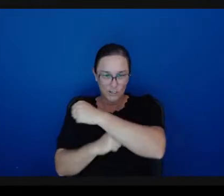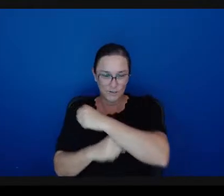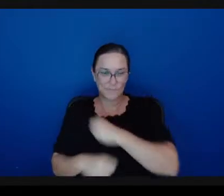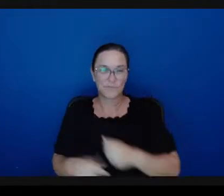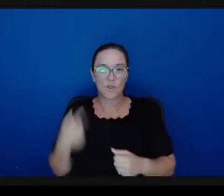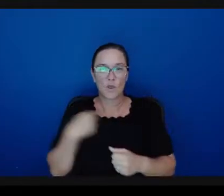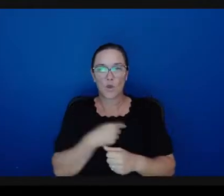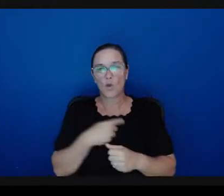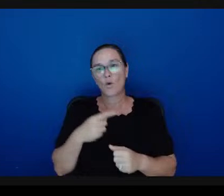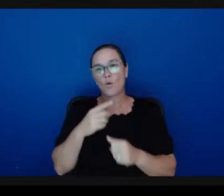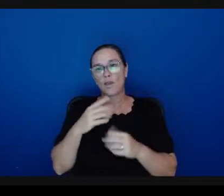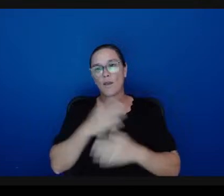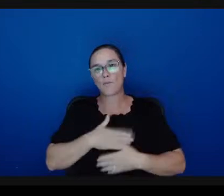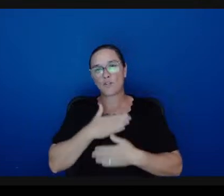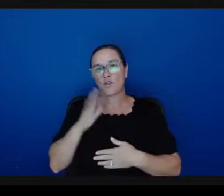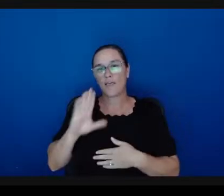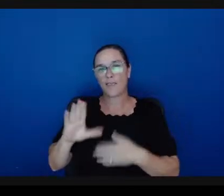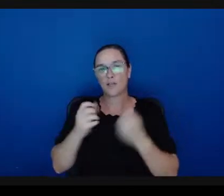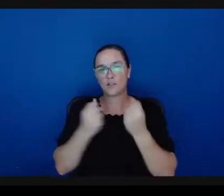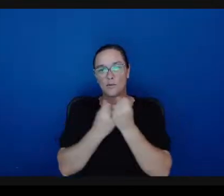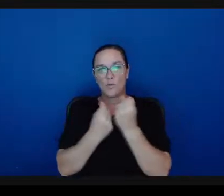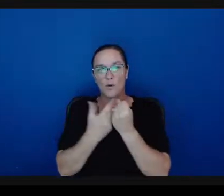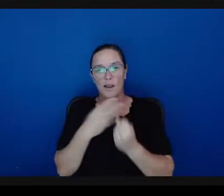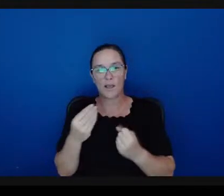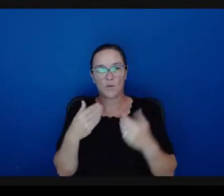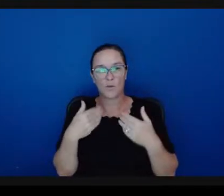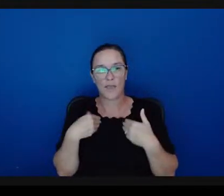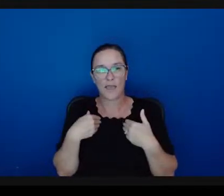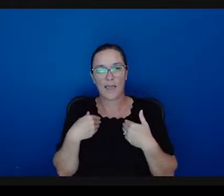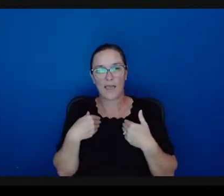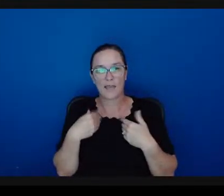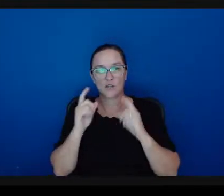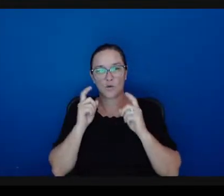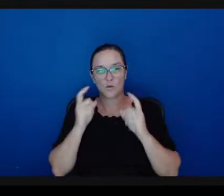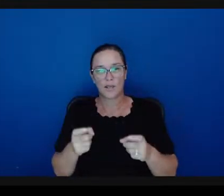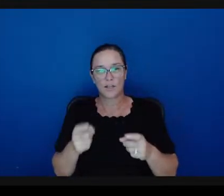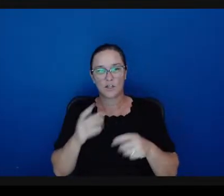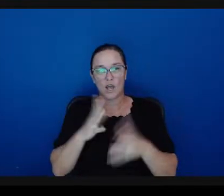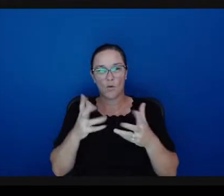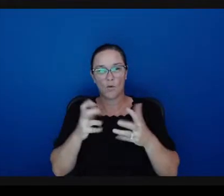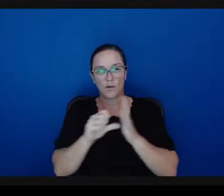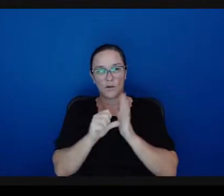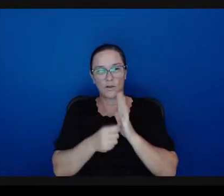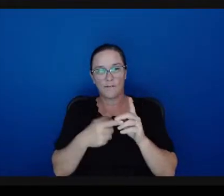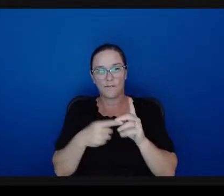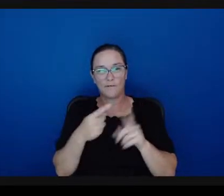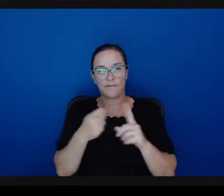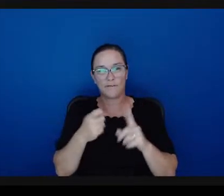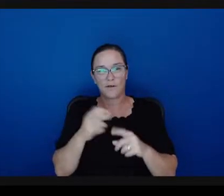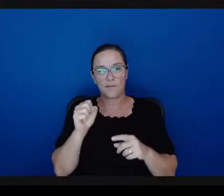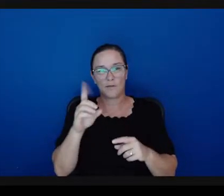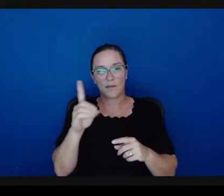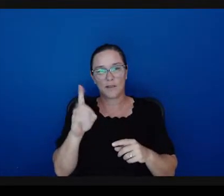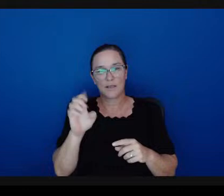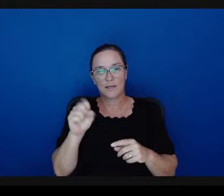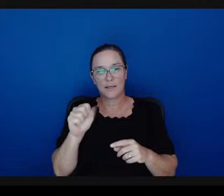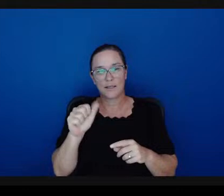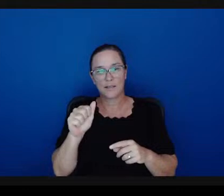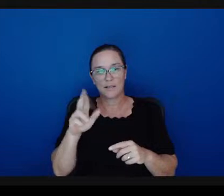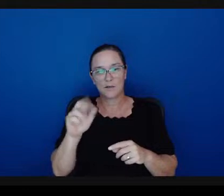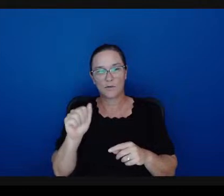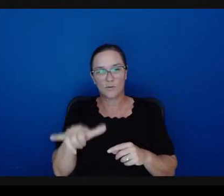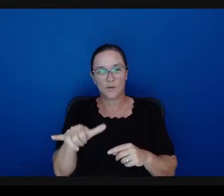Appreciate their support there. And yeah, we did have a donation come through. Wanted to highlight from Desiree. It says 20